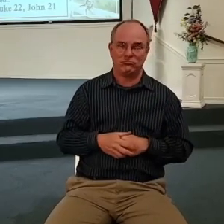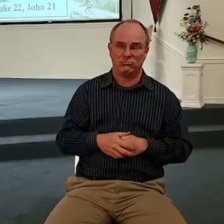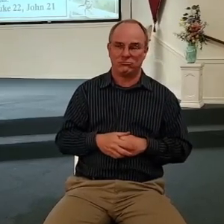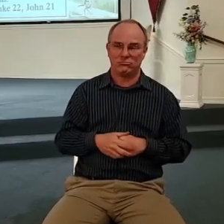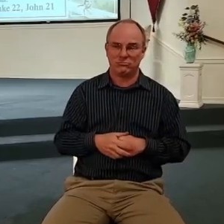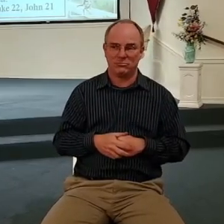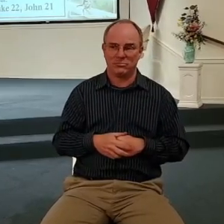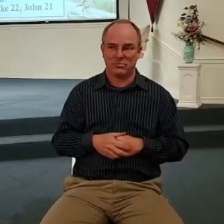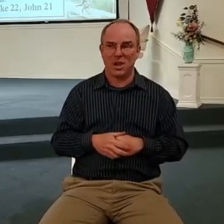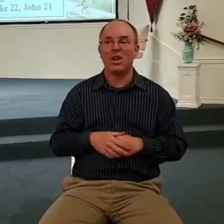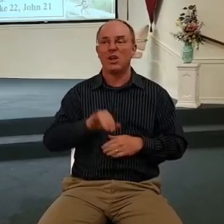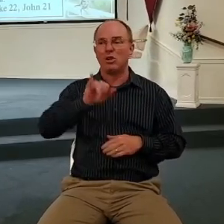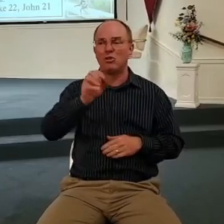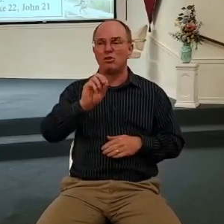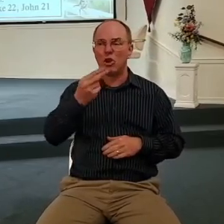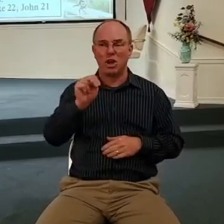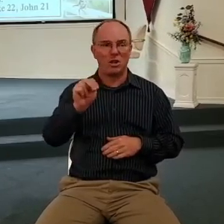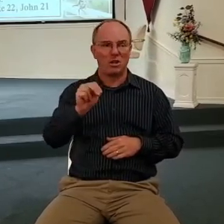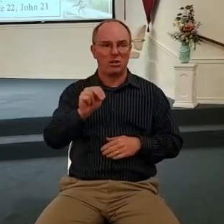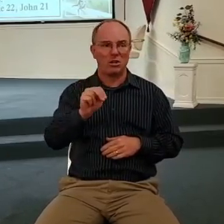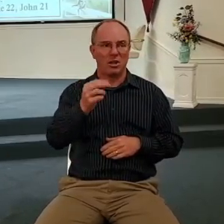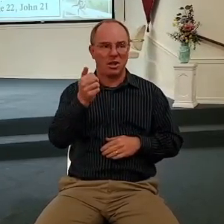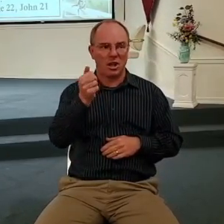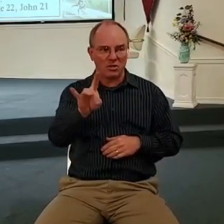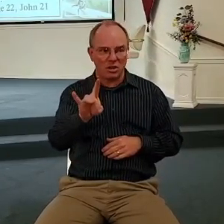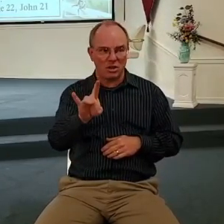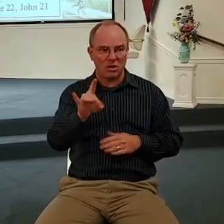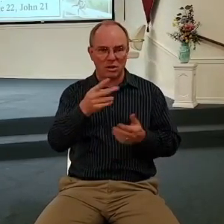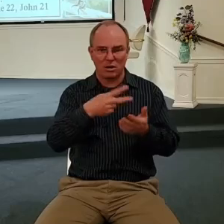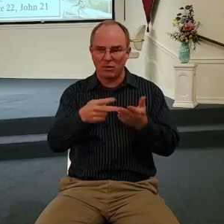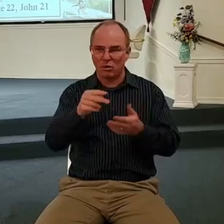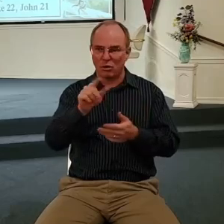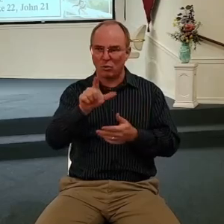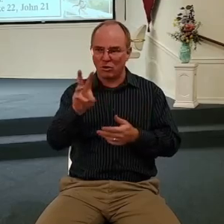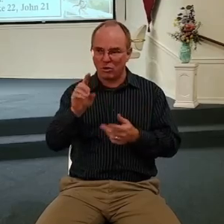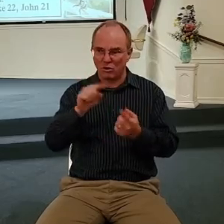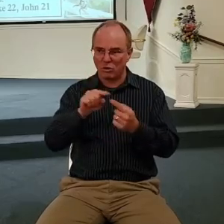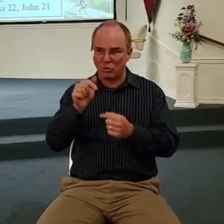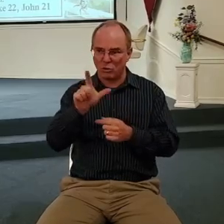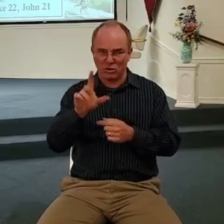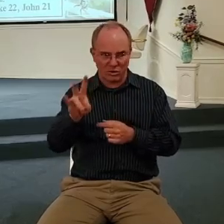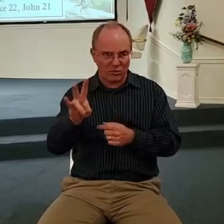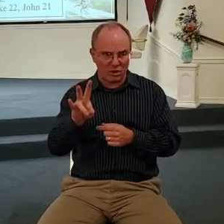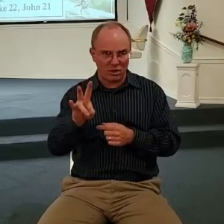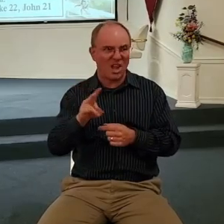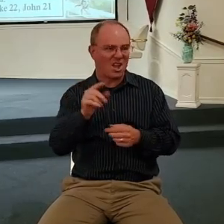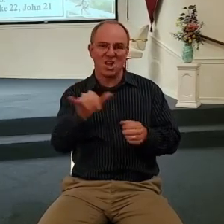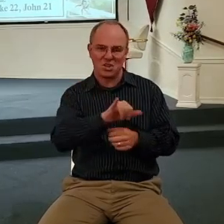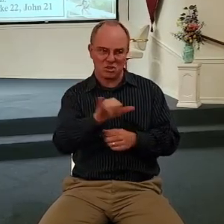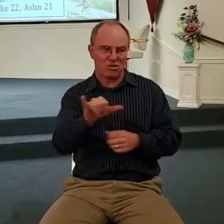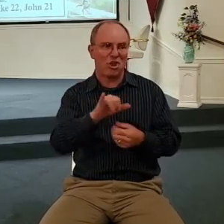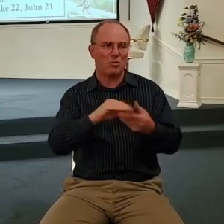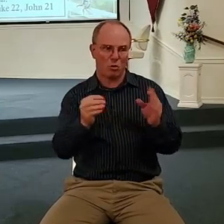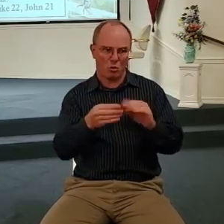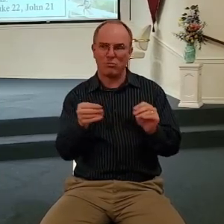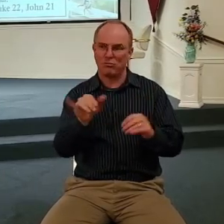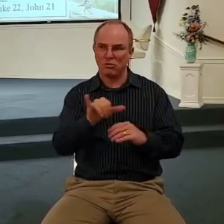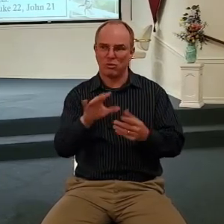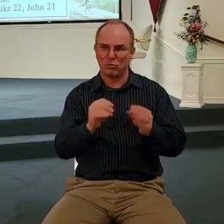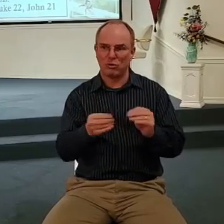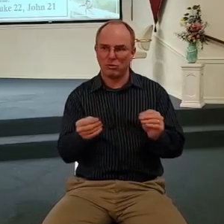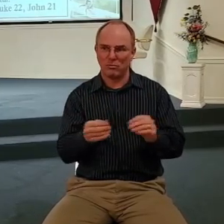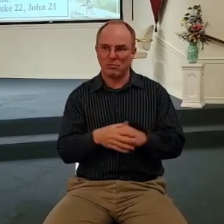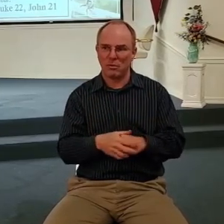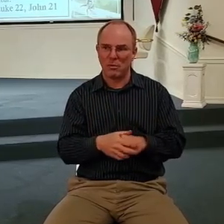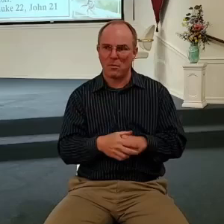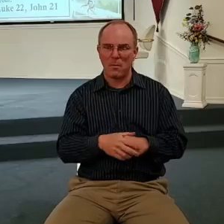According to John 18, 26 through 27, where this story is also found, the third time